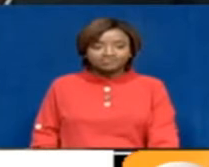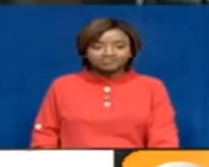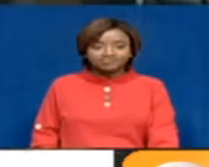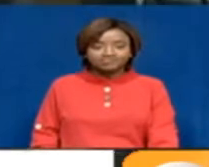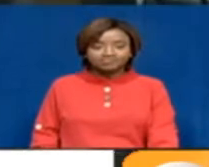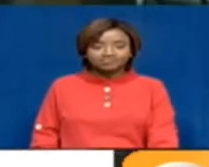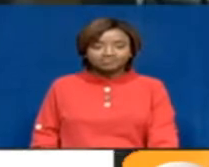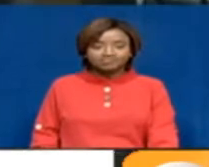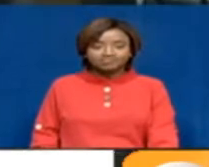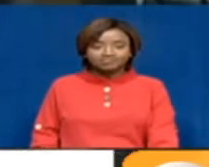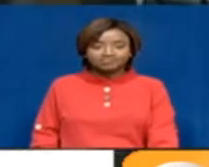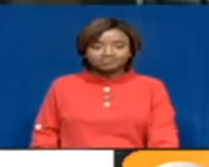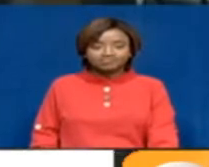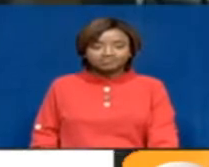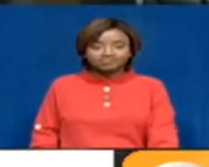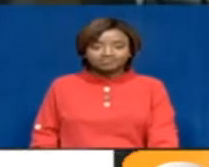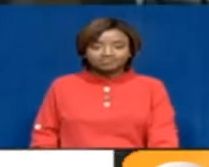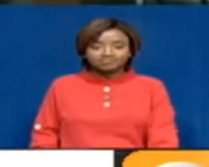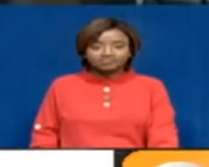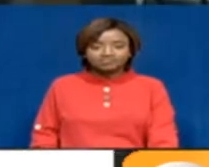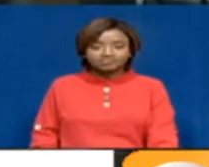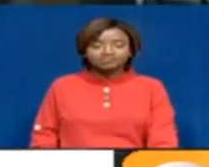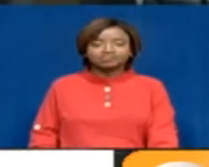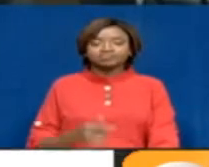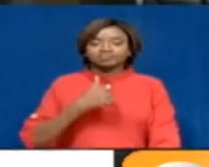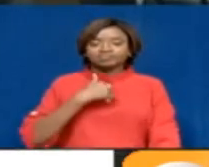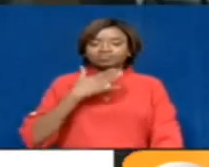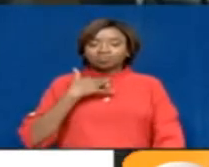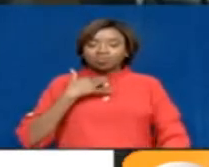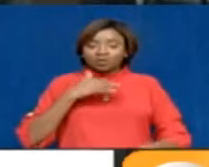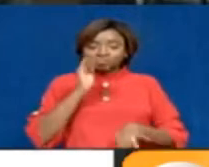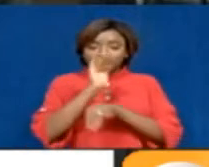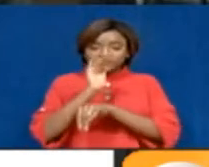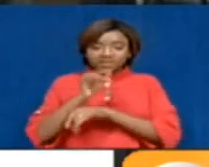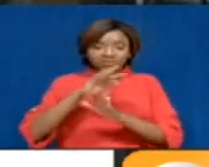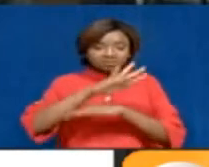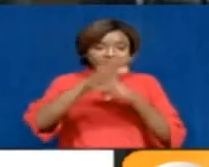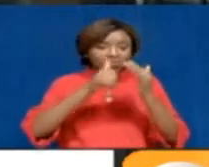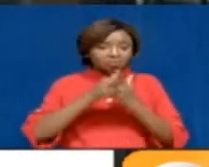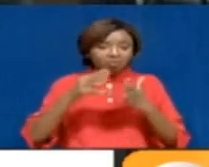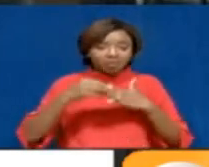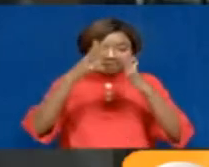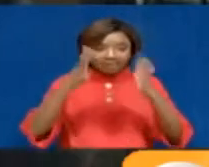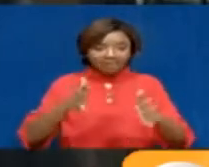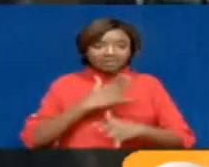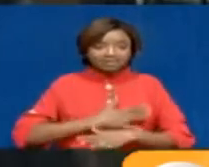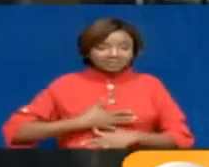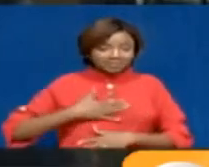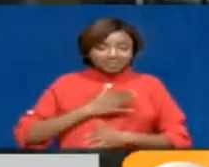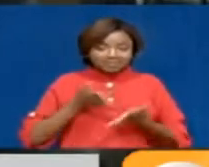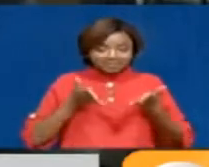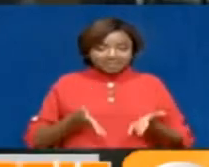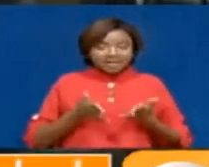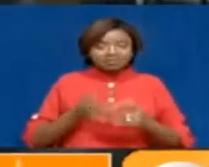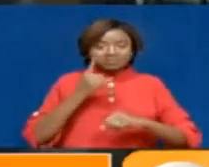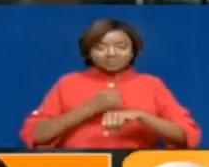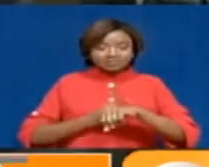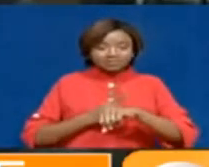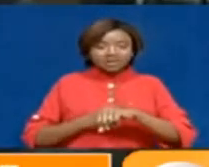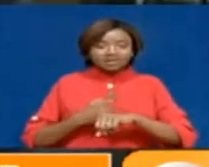I think I would like once more to call to all leaders that it's a time for a new style of leadership,